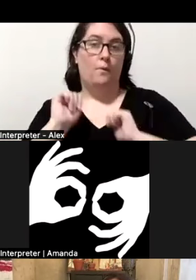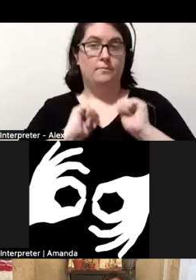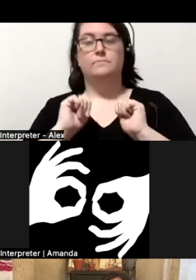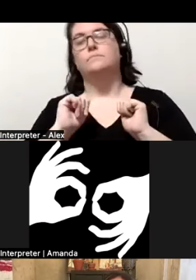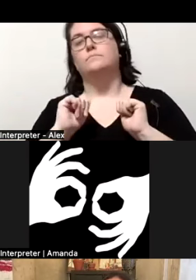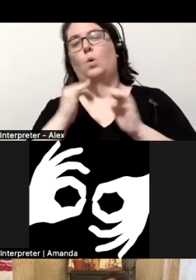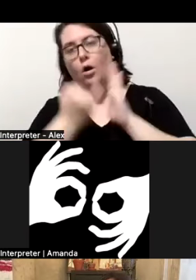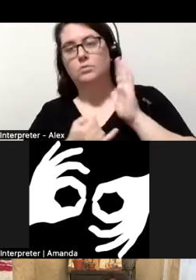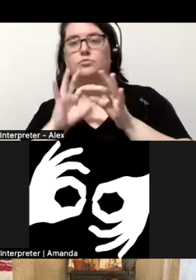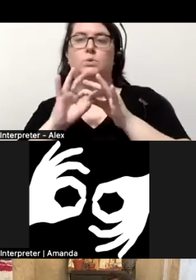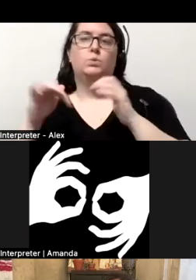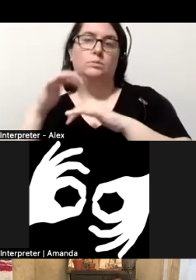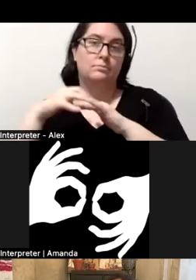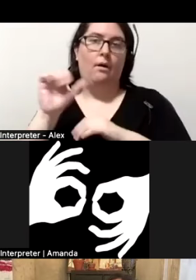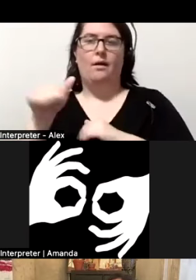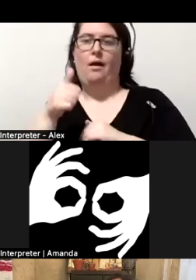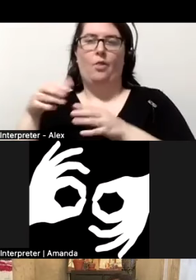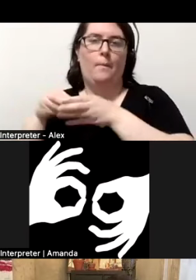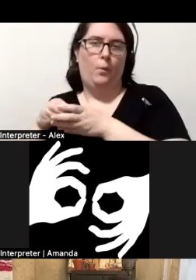groups.